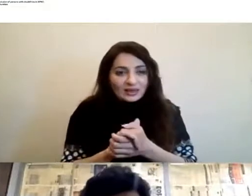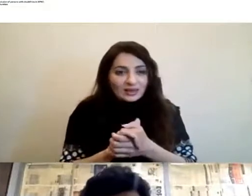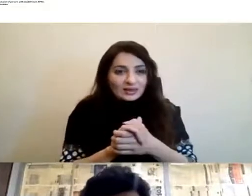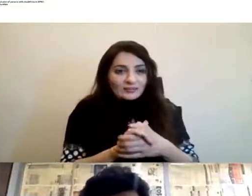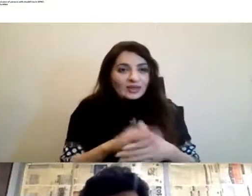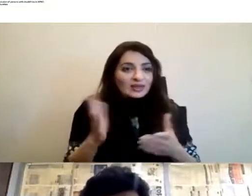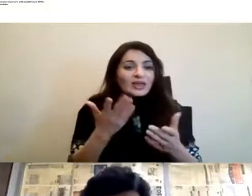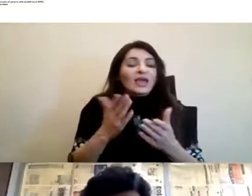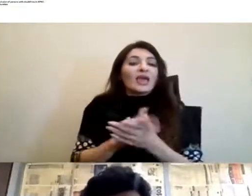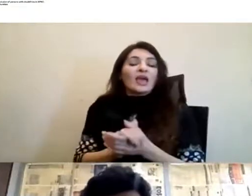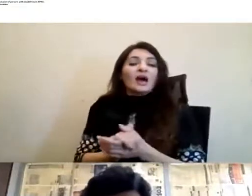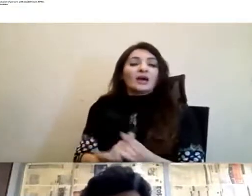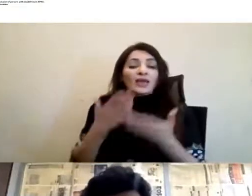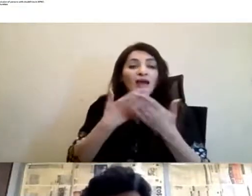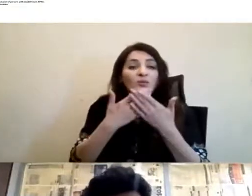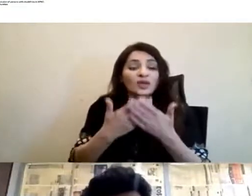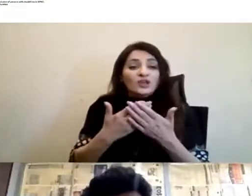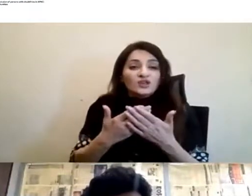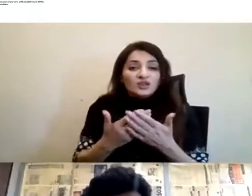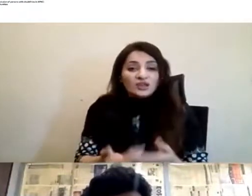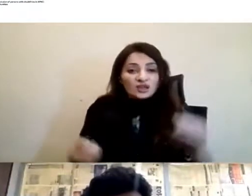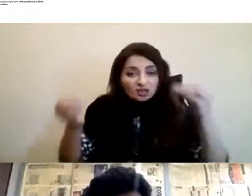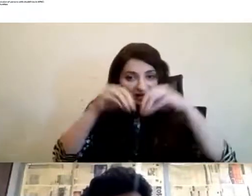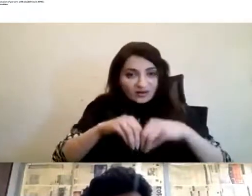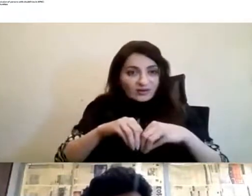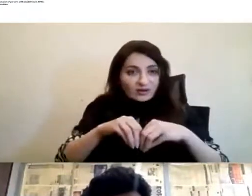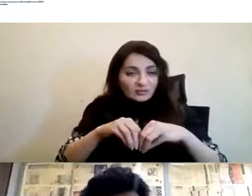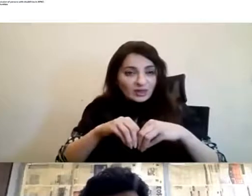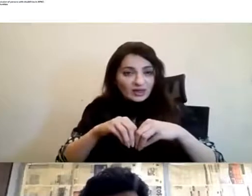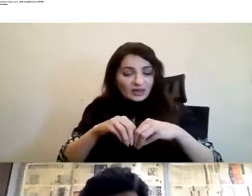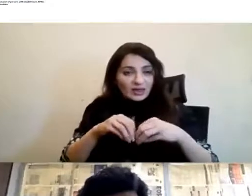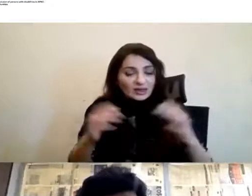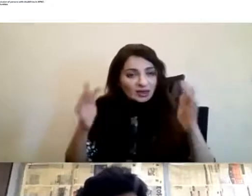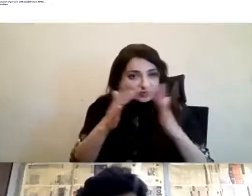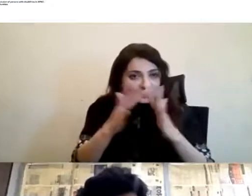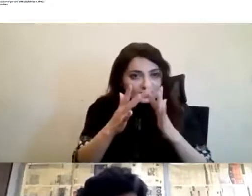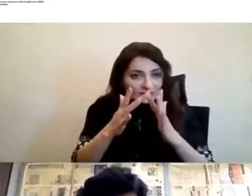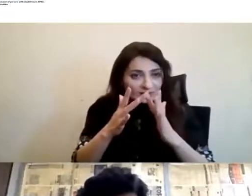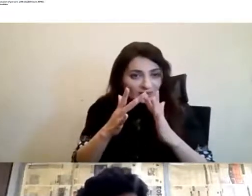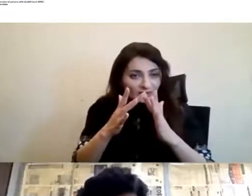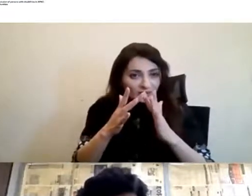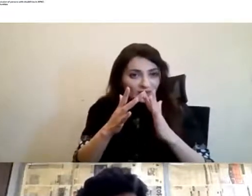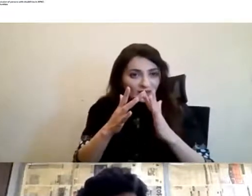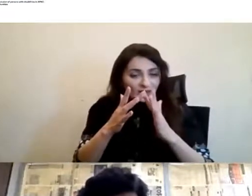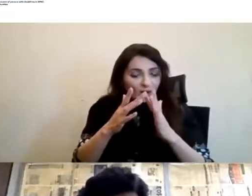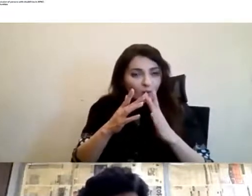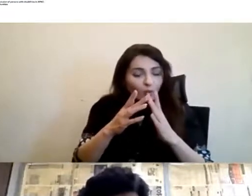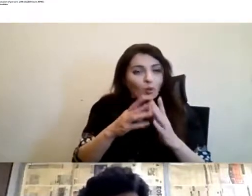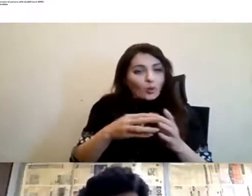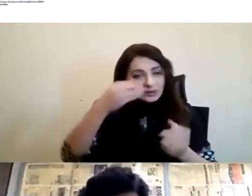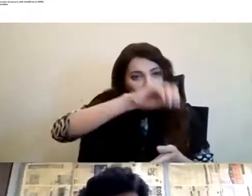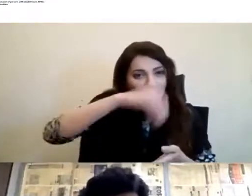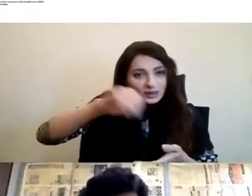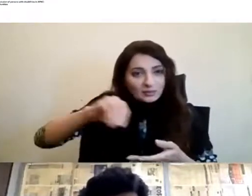education delivery in remote areas? Will education delivery be forever different after the COVID